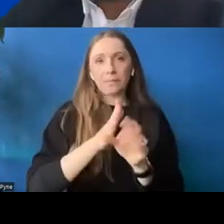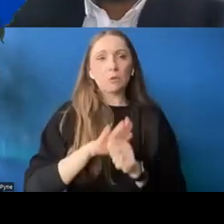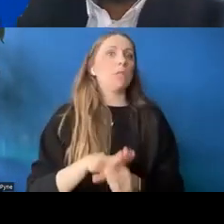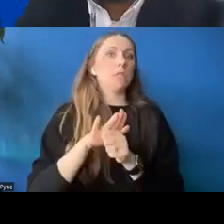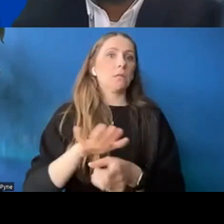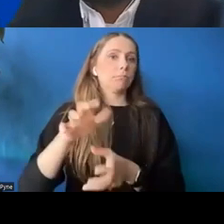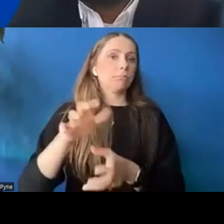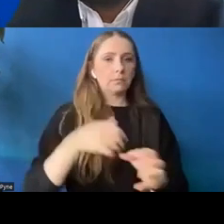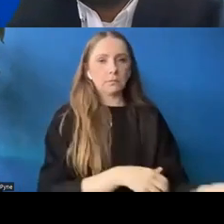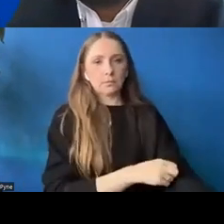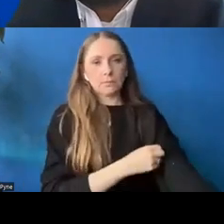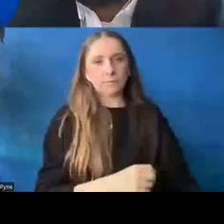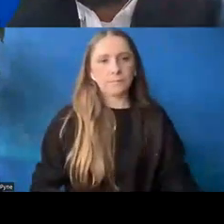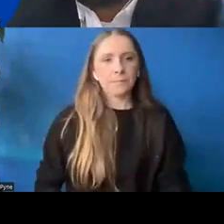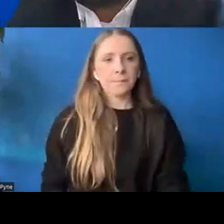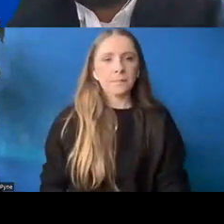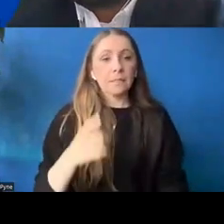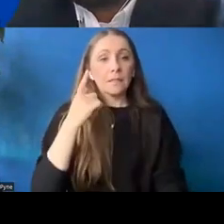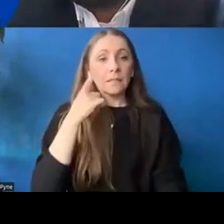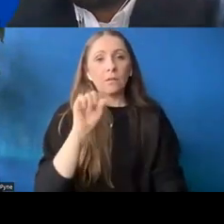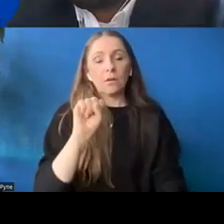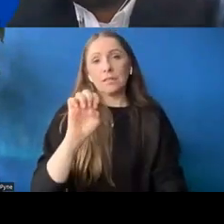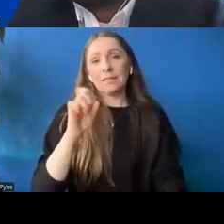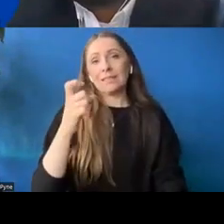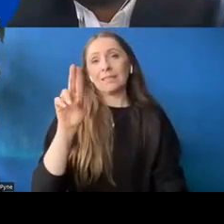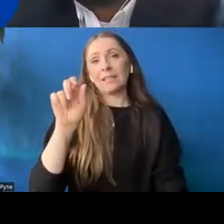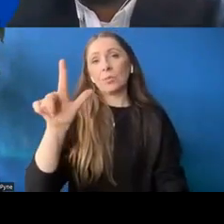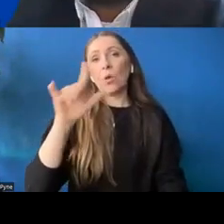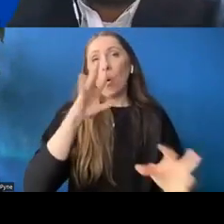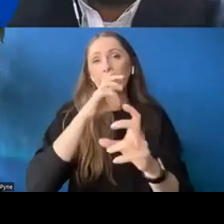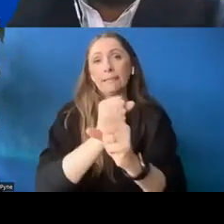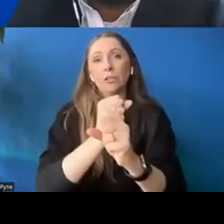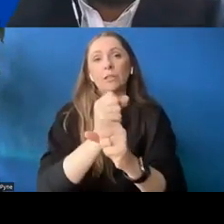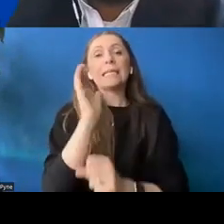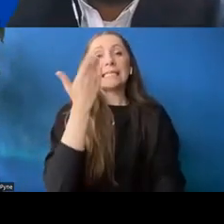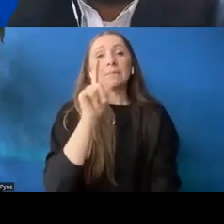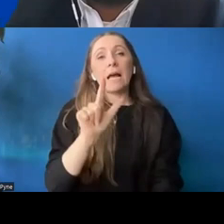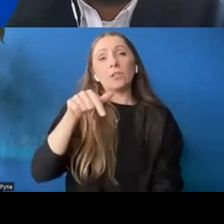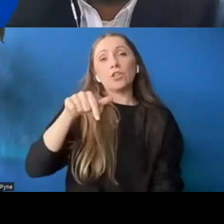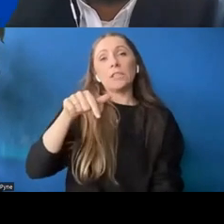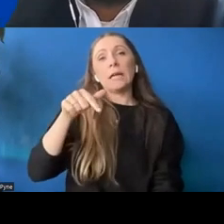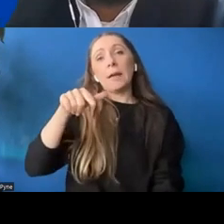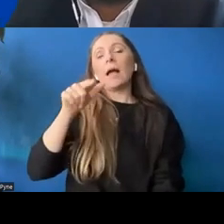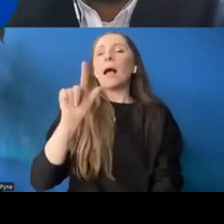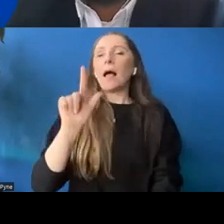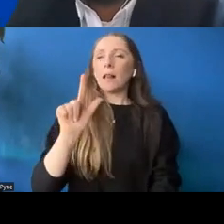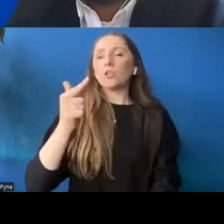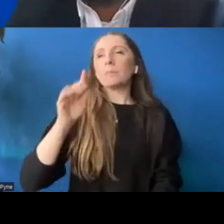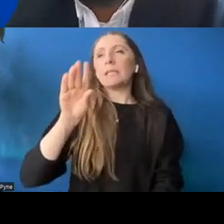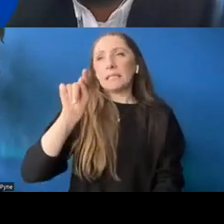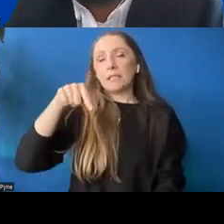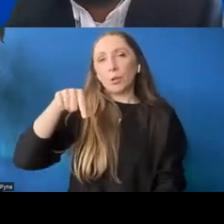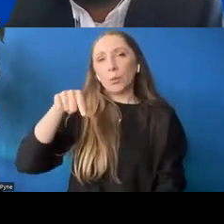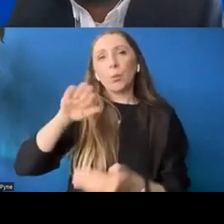distress. And then for sexual orientation, I just want to point that out. It looks like the LGBTQ community, relatively